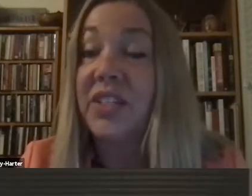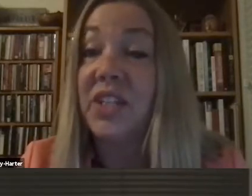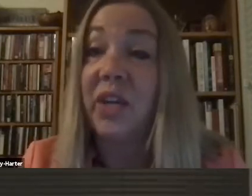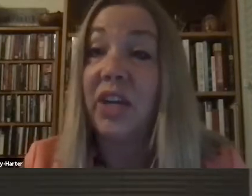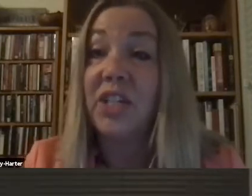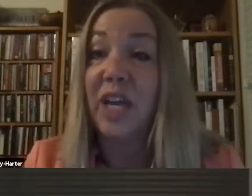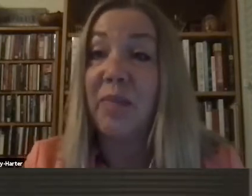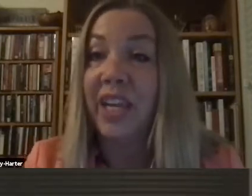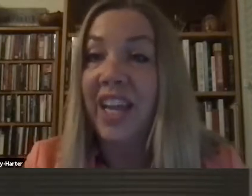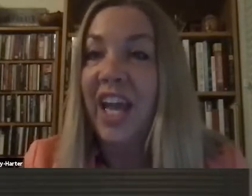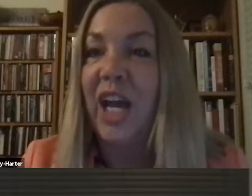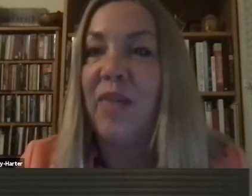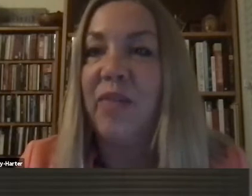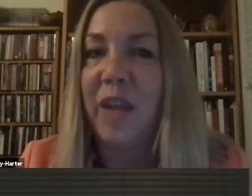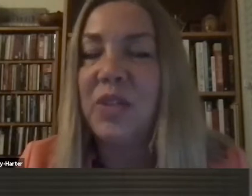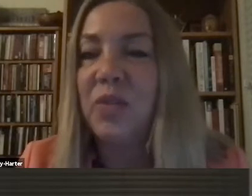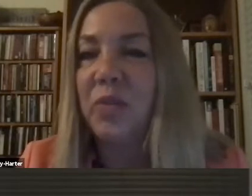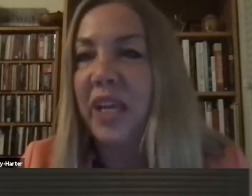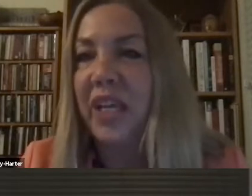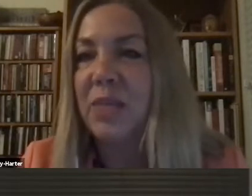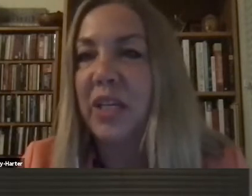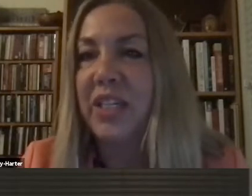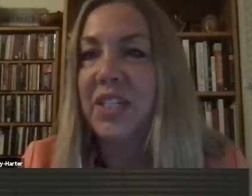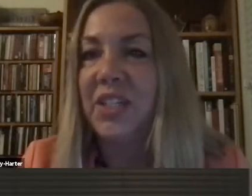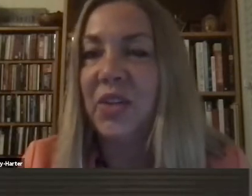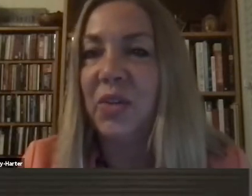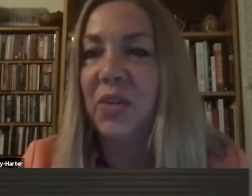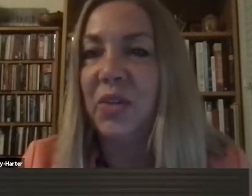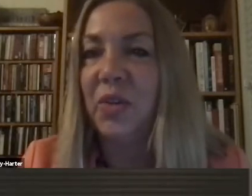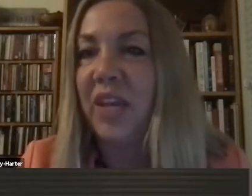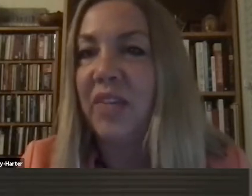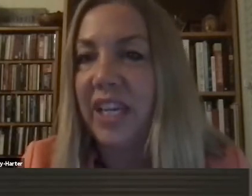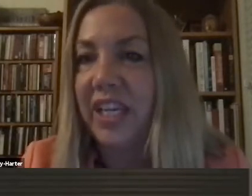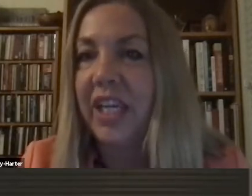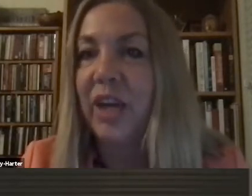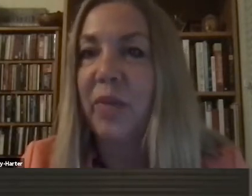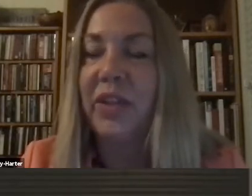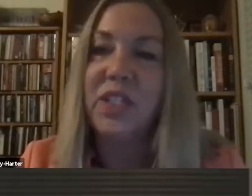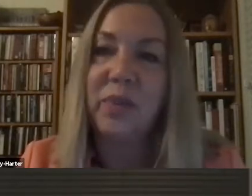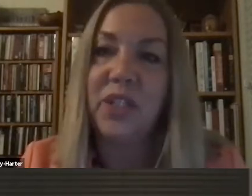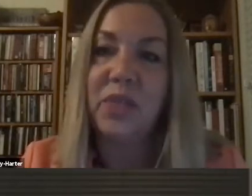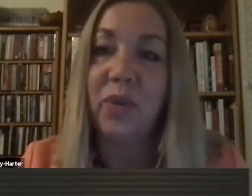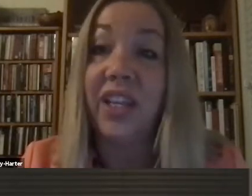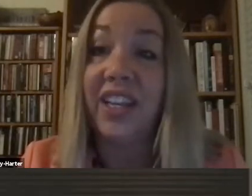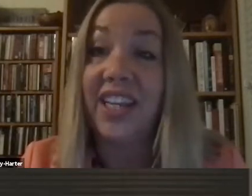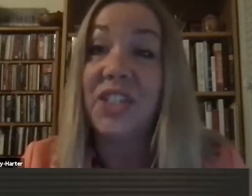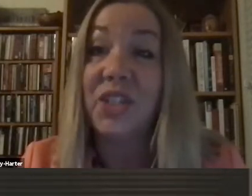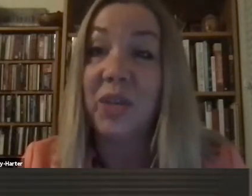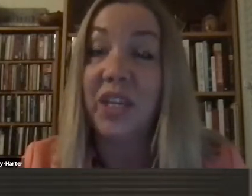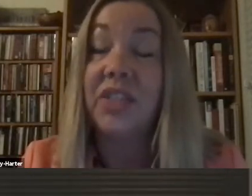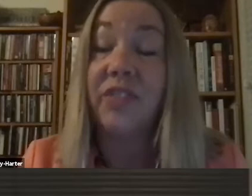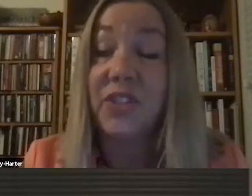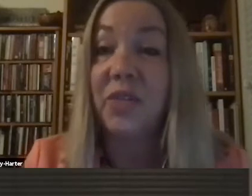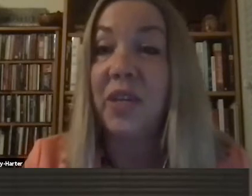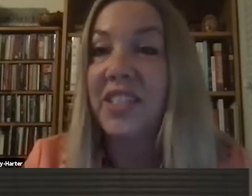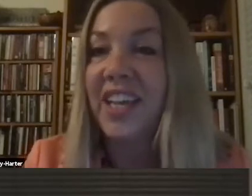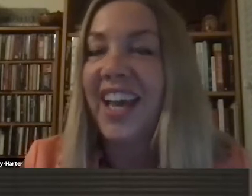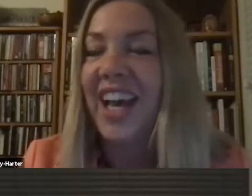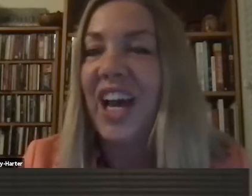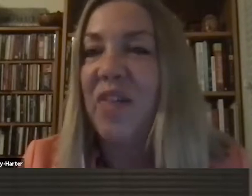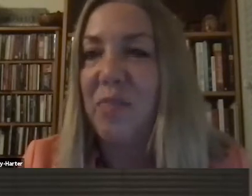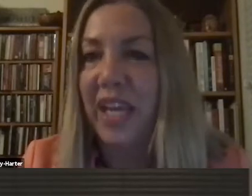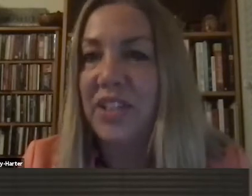in that. So in our timeline, families will be expecting to be invited and hear about the experience more in the next 2 weeks, the first 2